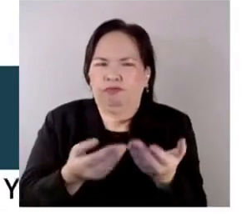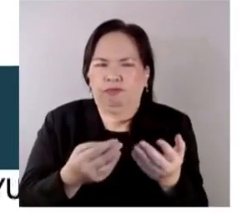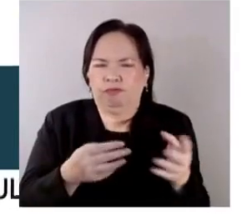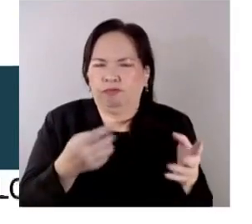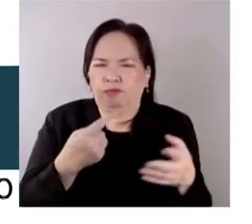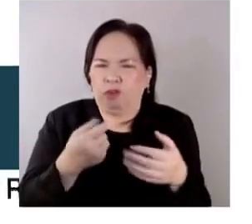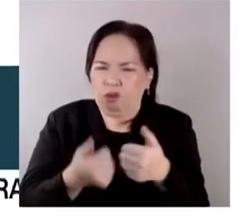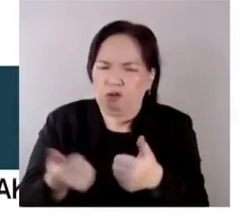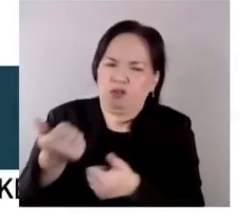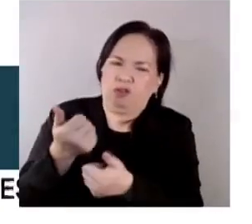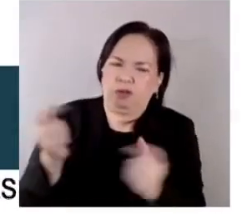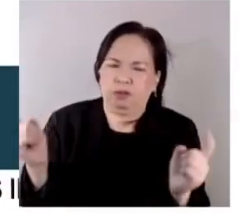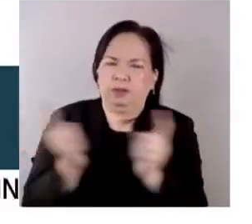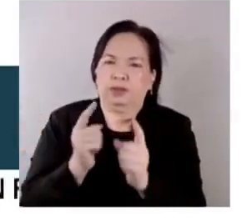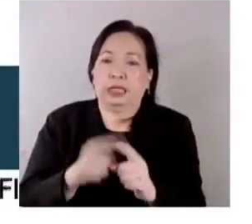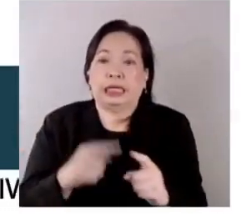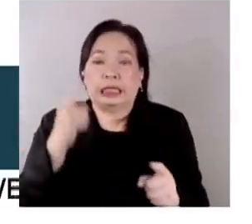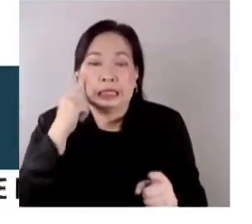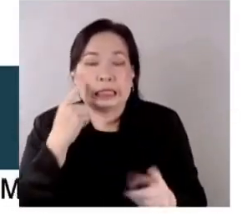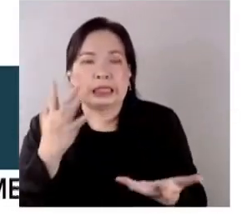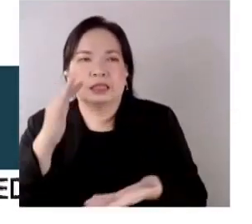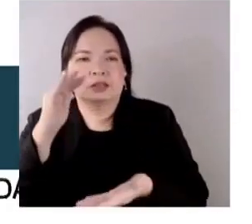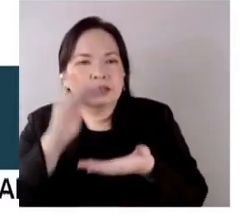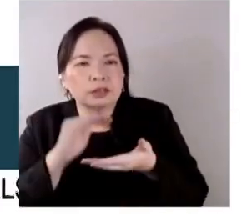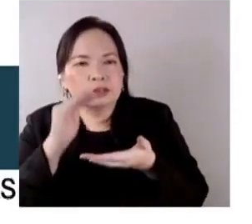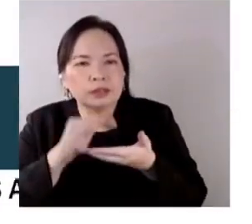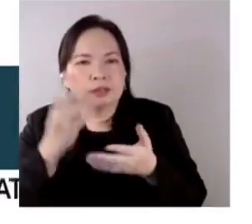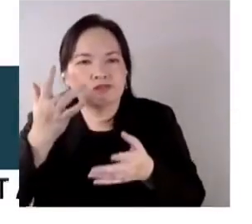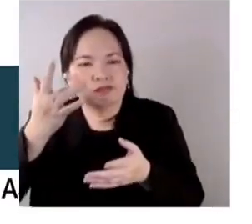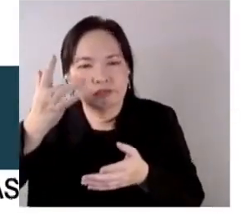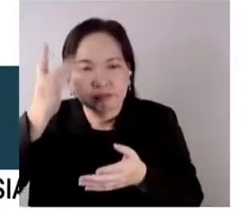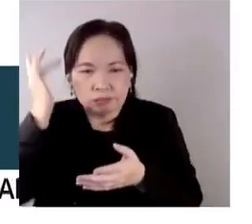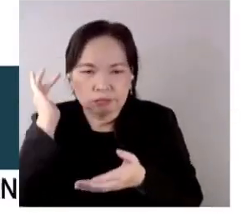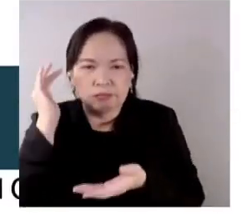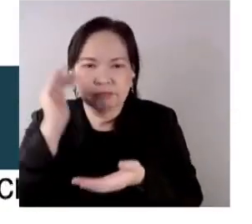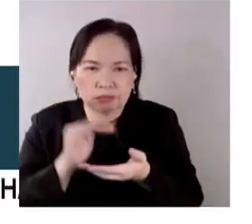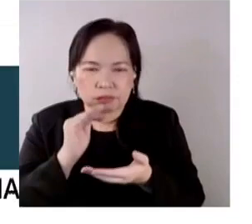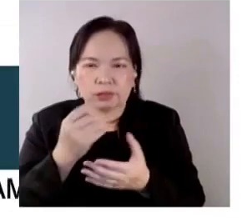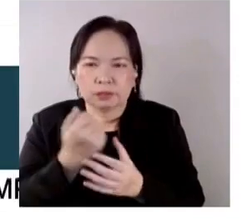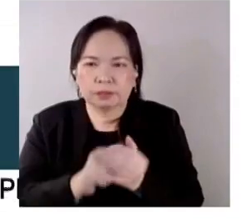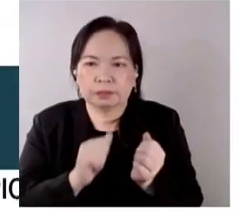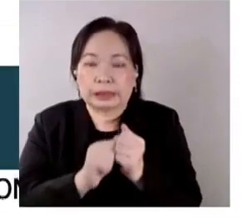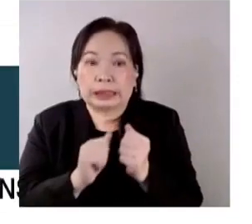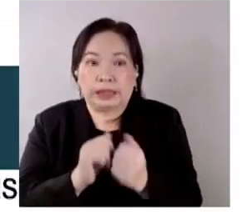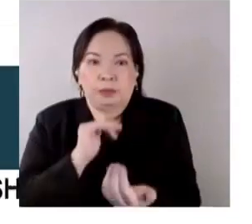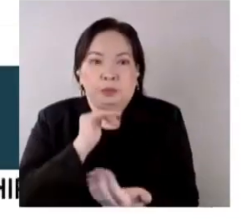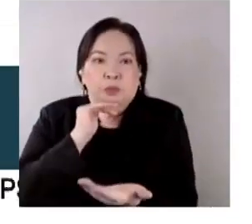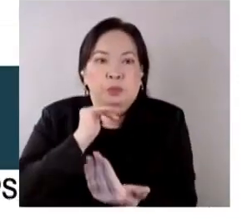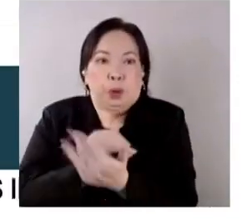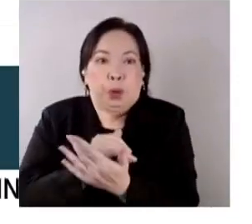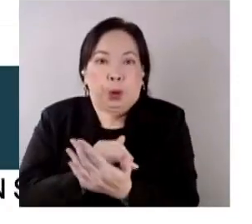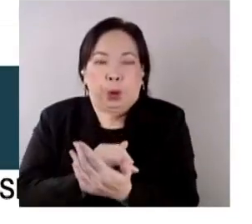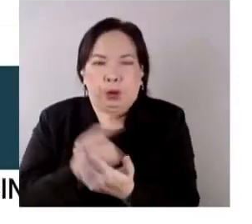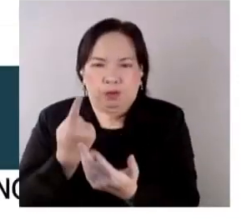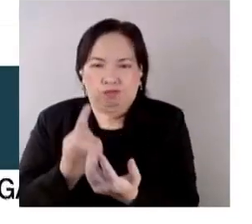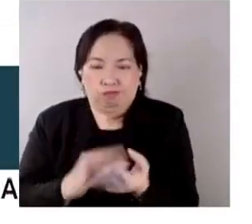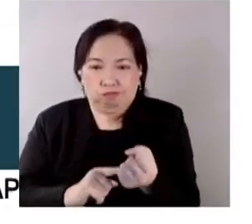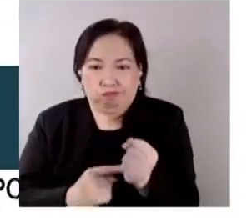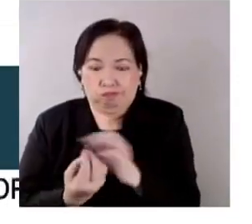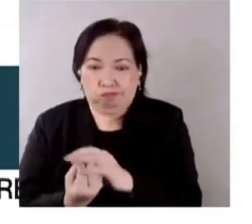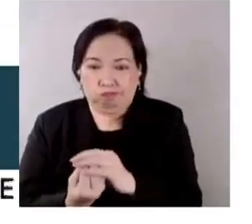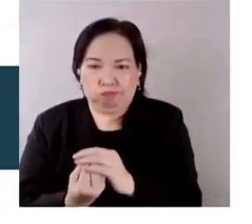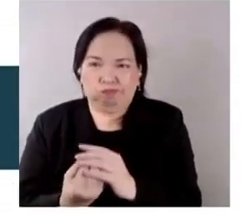any untoward incident that could, of course, ignite that forest fire. You know, a single spark might start that forest